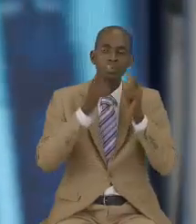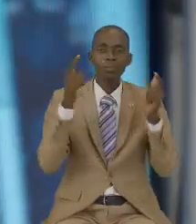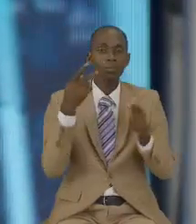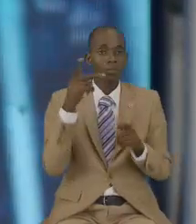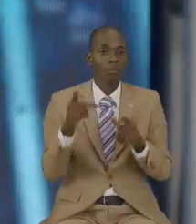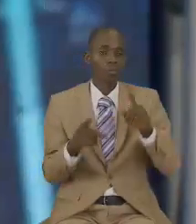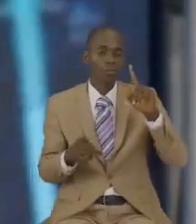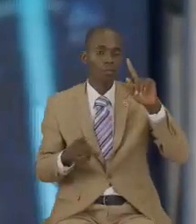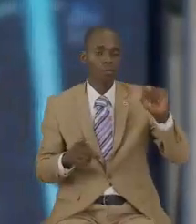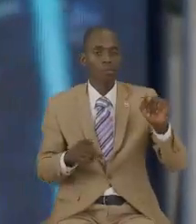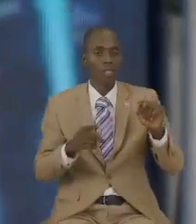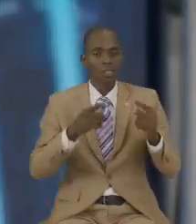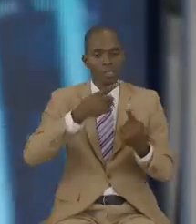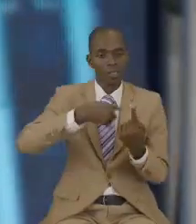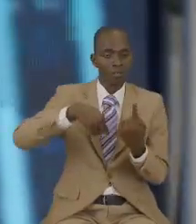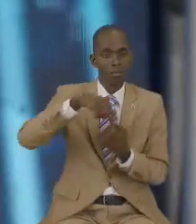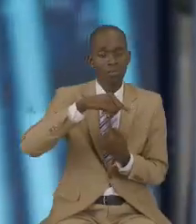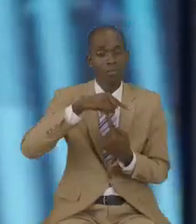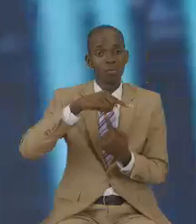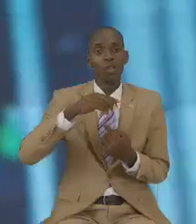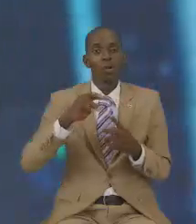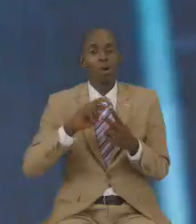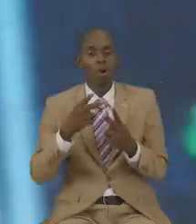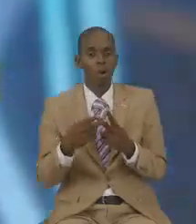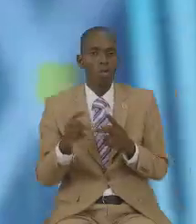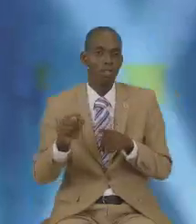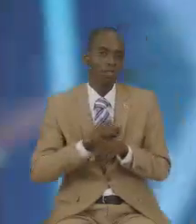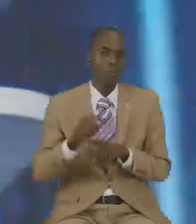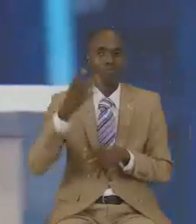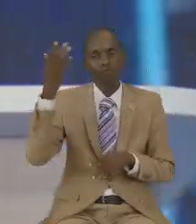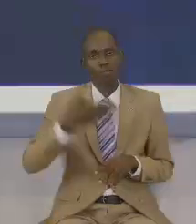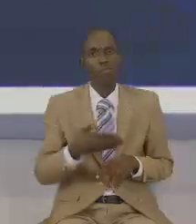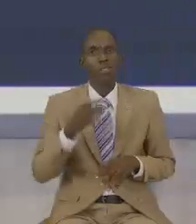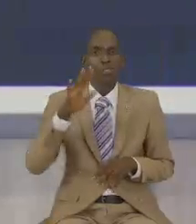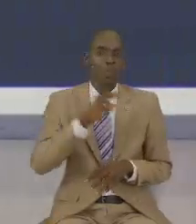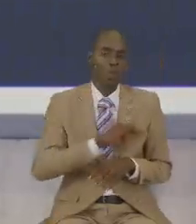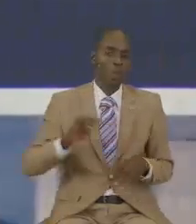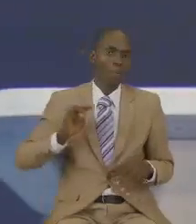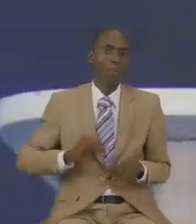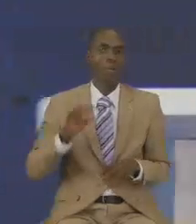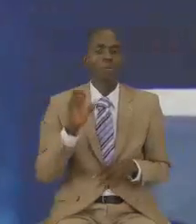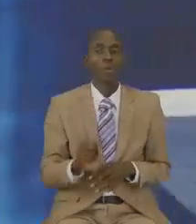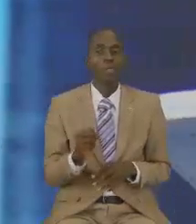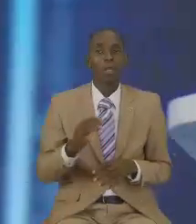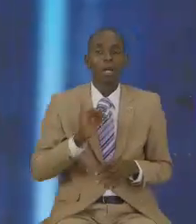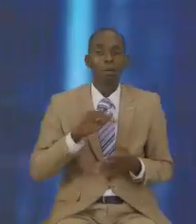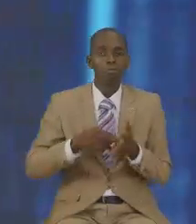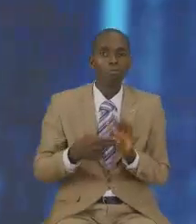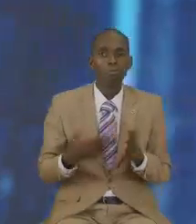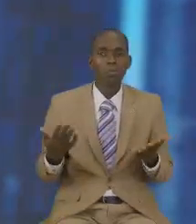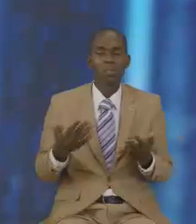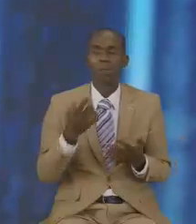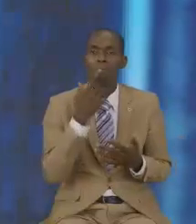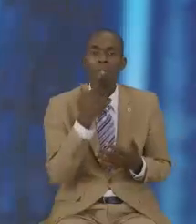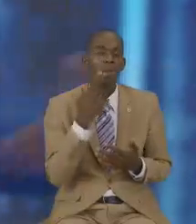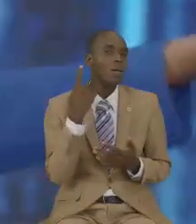there. Train your members. I mean the members of your body. I mean your feet. I mean your mouth. I mean your ears.